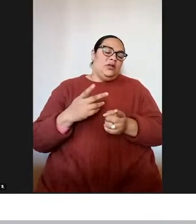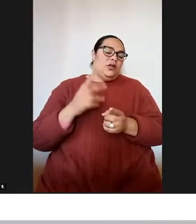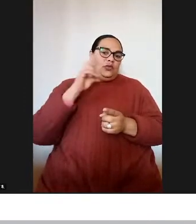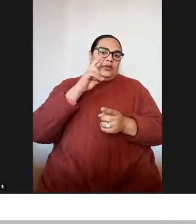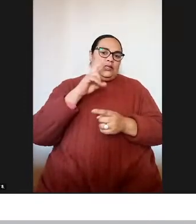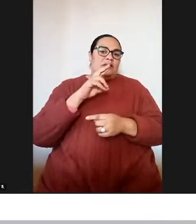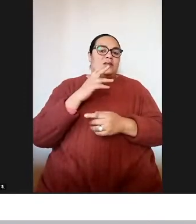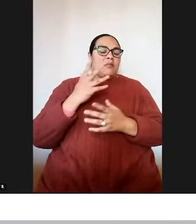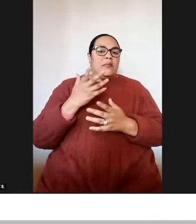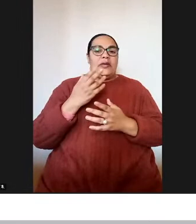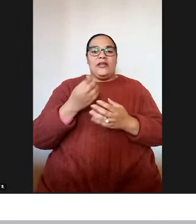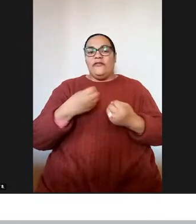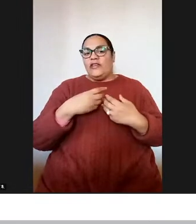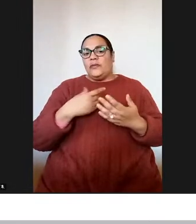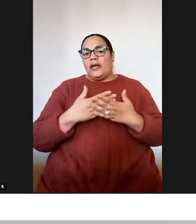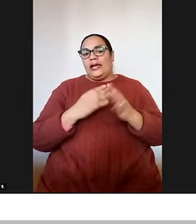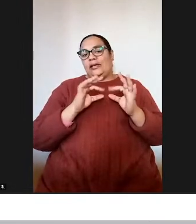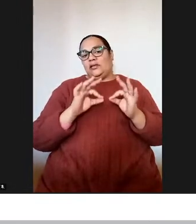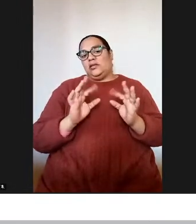just get some feedback on that,